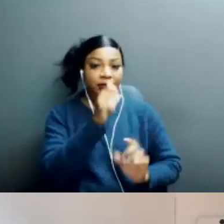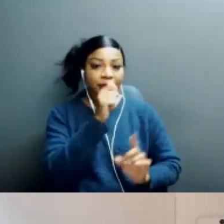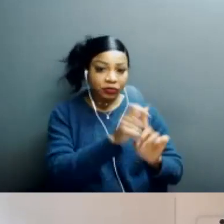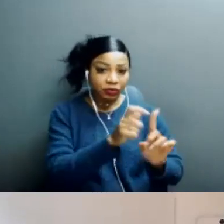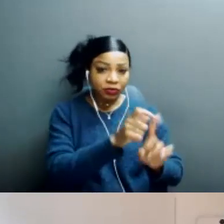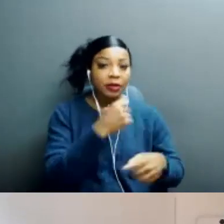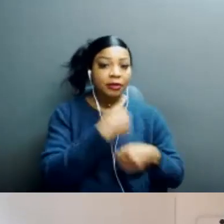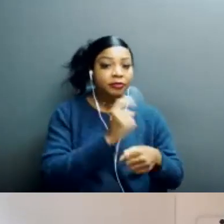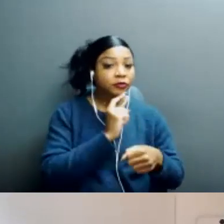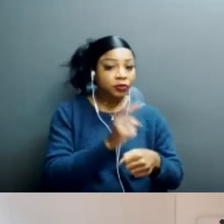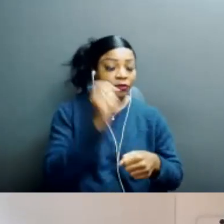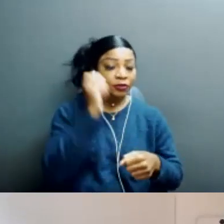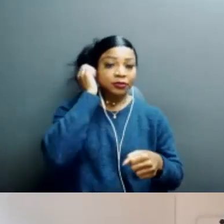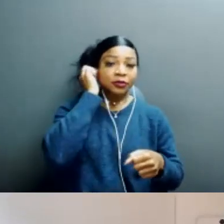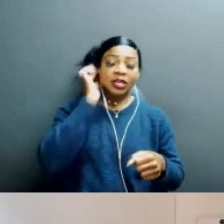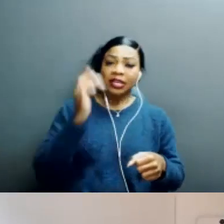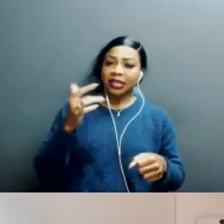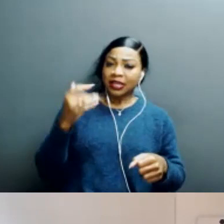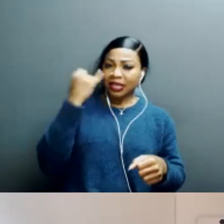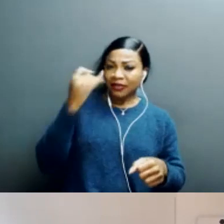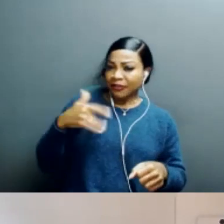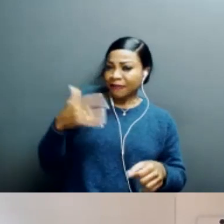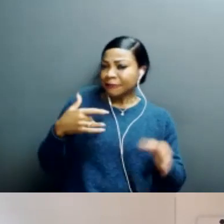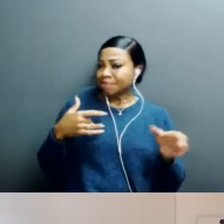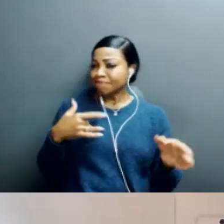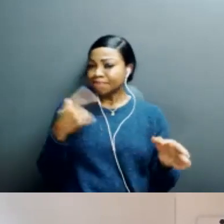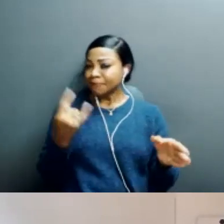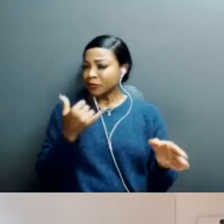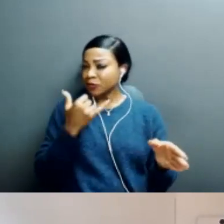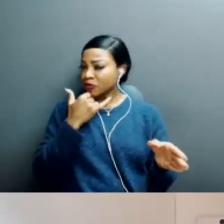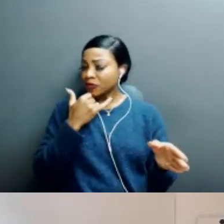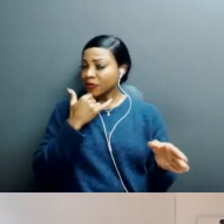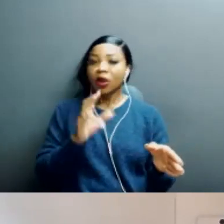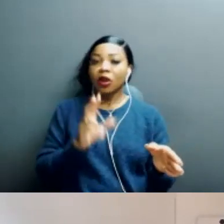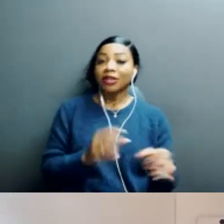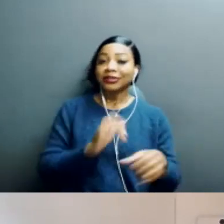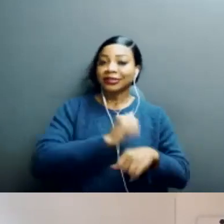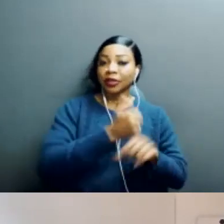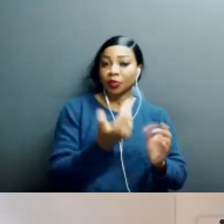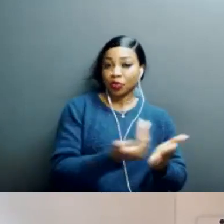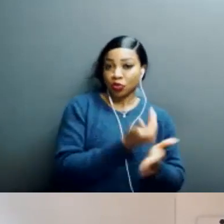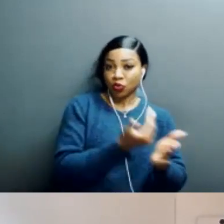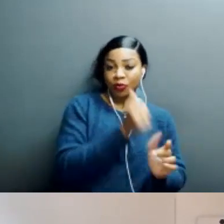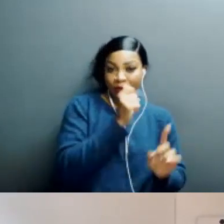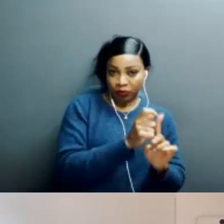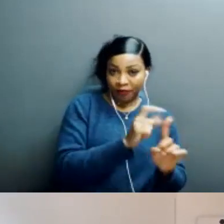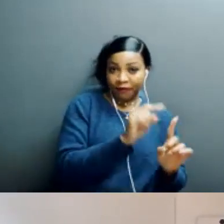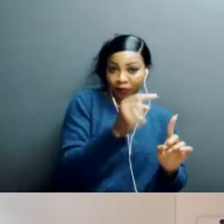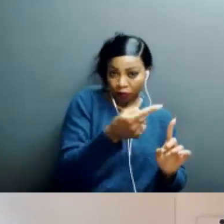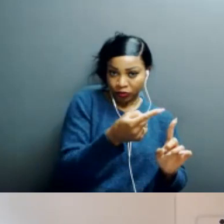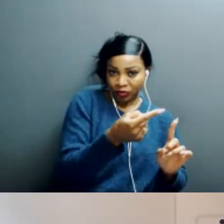that if if you think it's compromised then create a new one but don't log off first if you think it's compromised because you could lock yourself